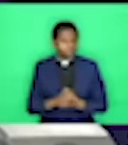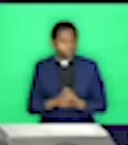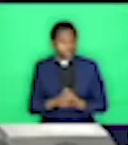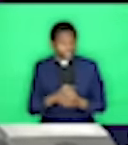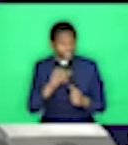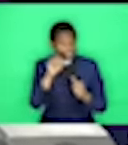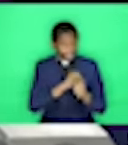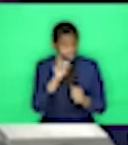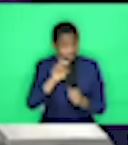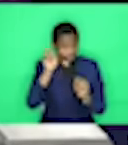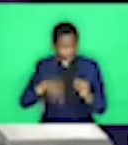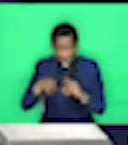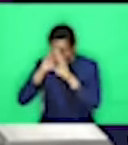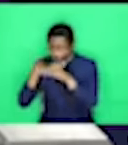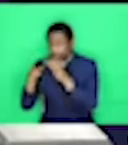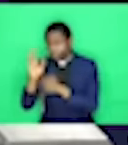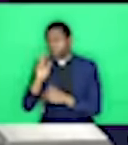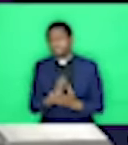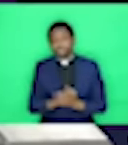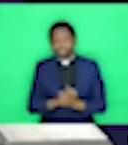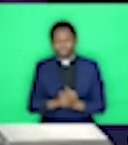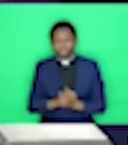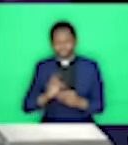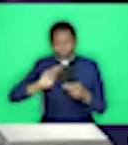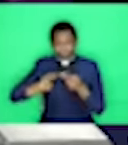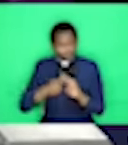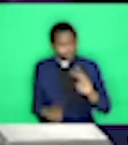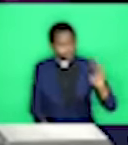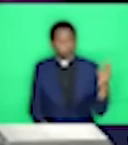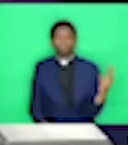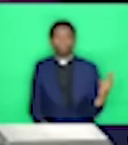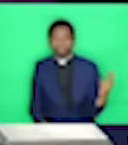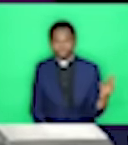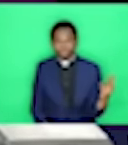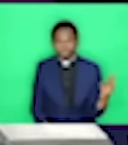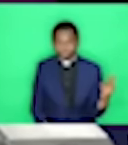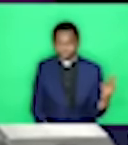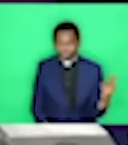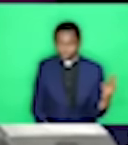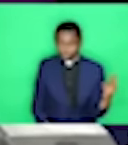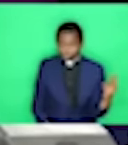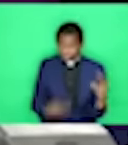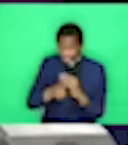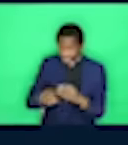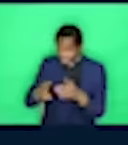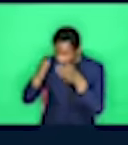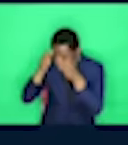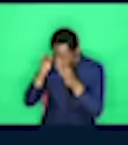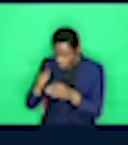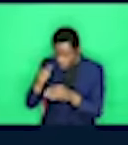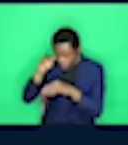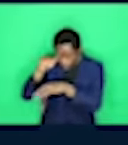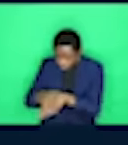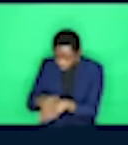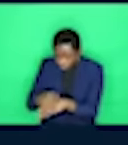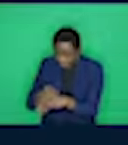Everyone is valuable. Number two, they emphasize the dignity of